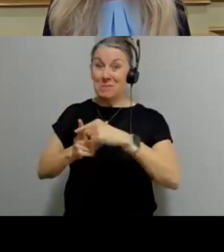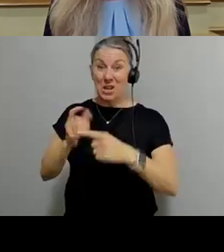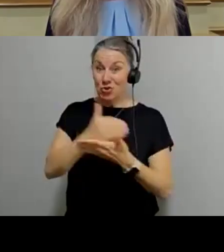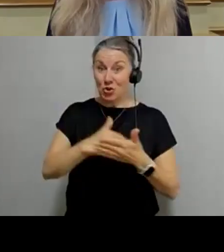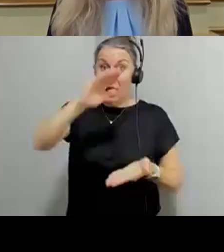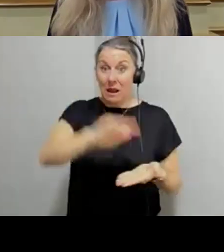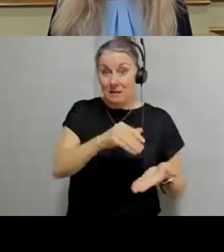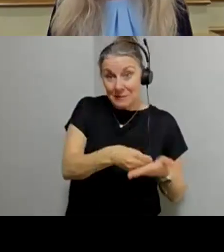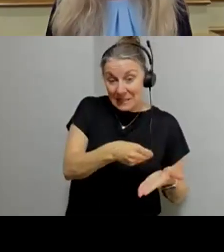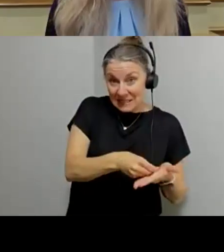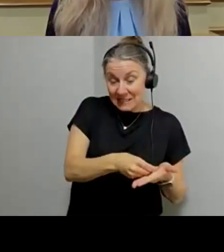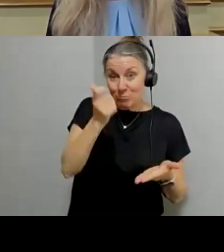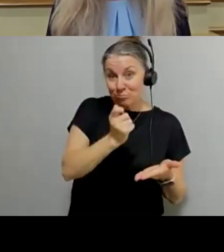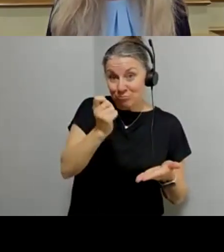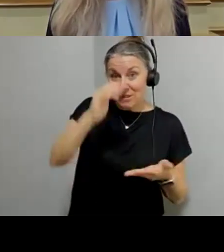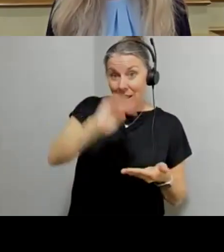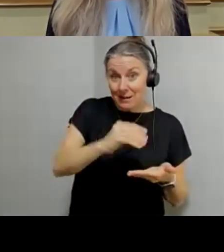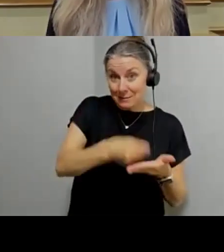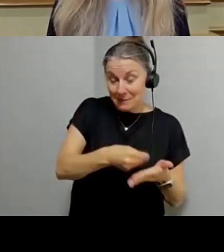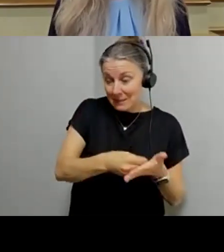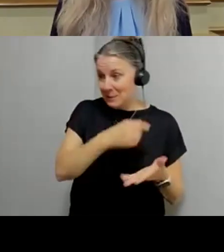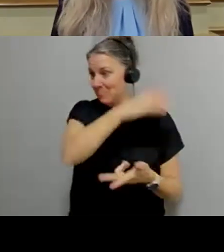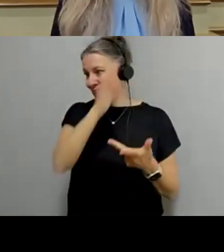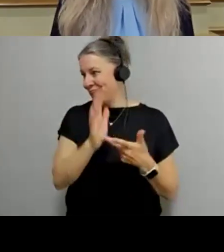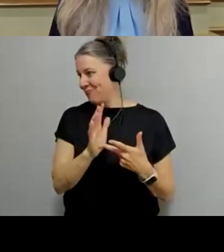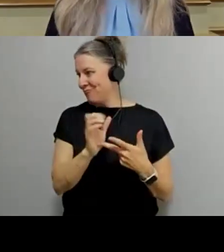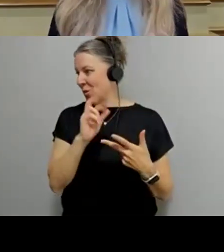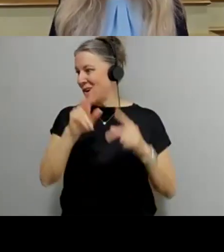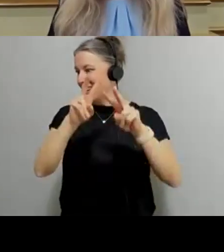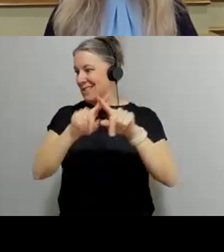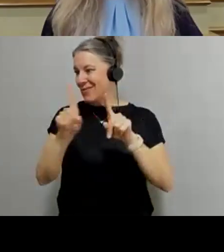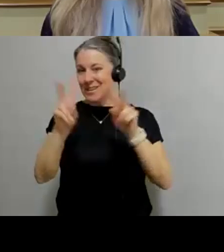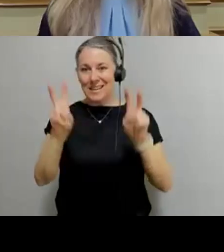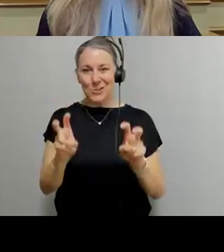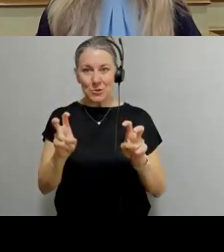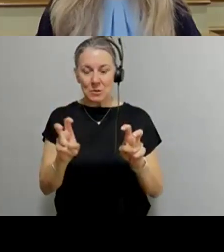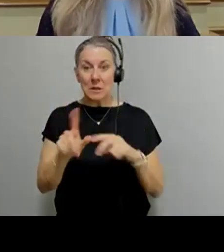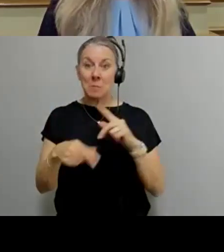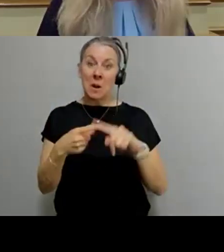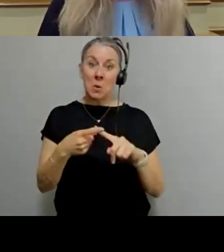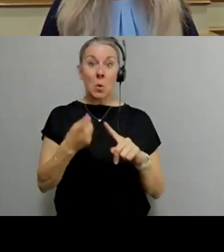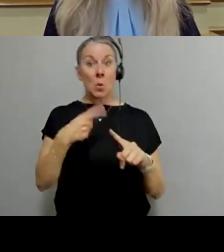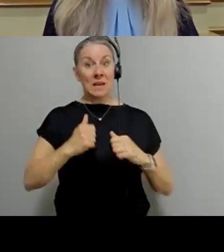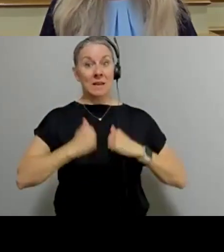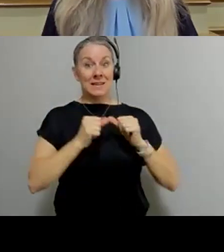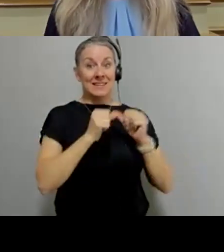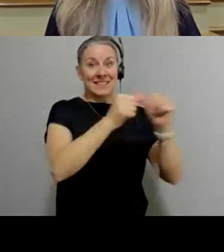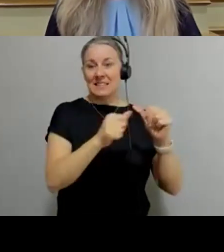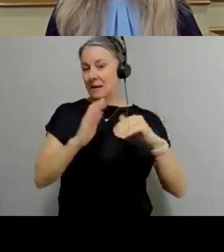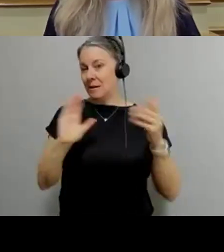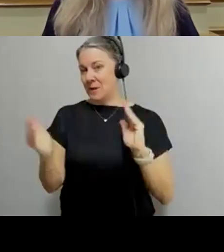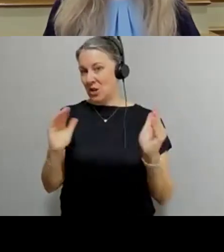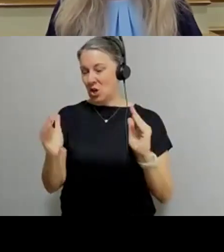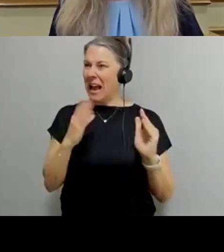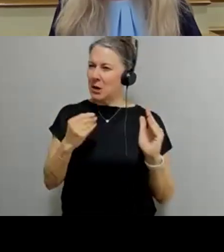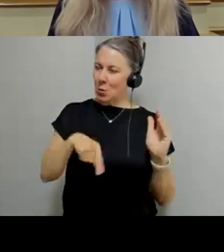it could be around just different issues related to this new longevity and the need for friendships.